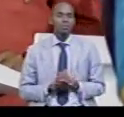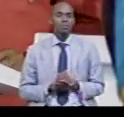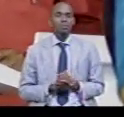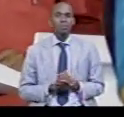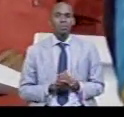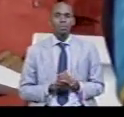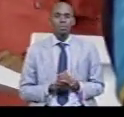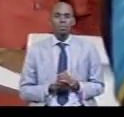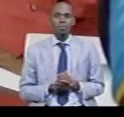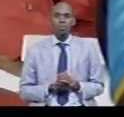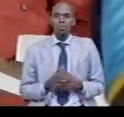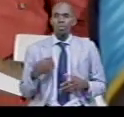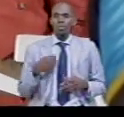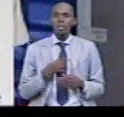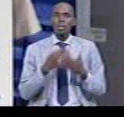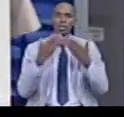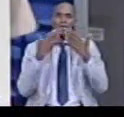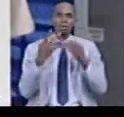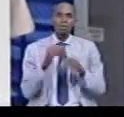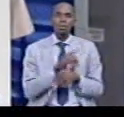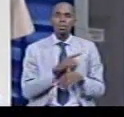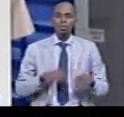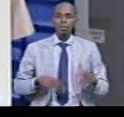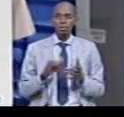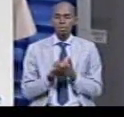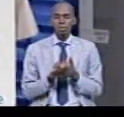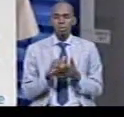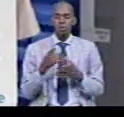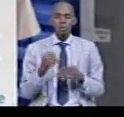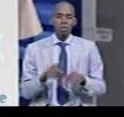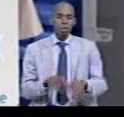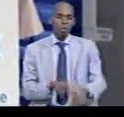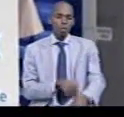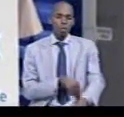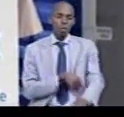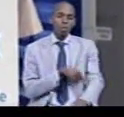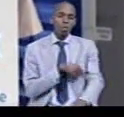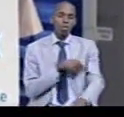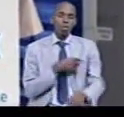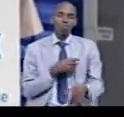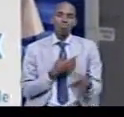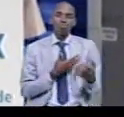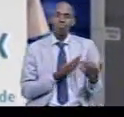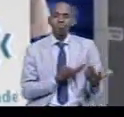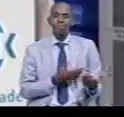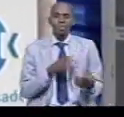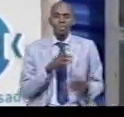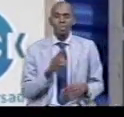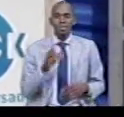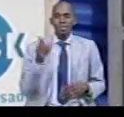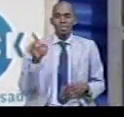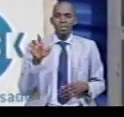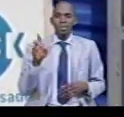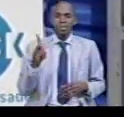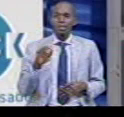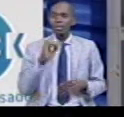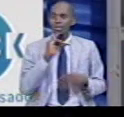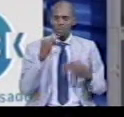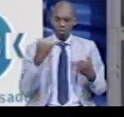We thank the Lord that the long-awaited GCK is here with us